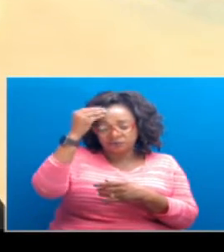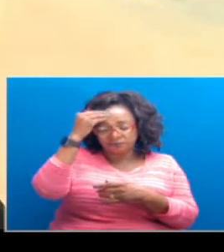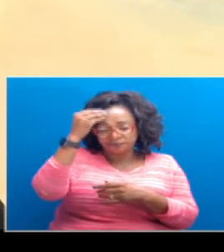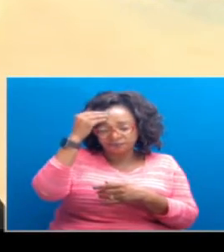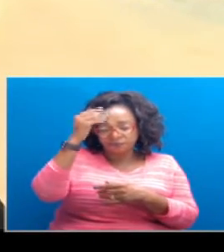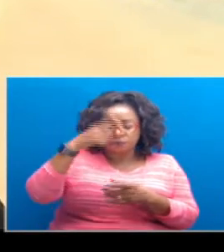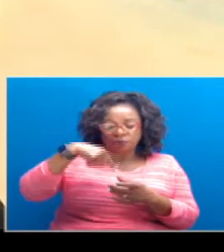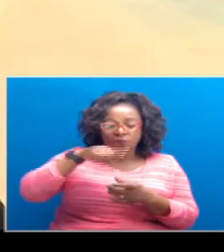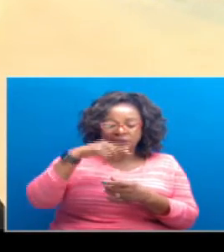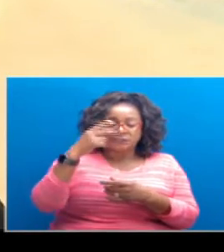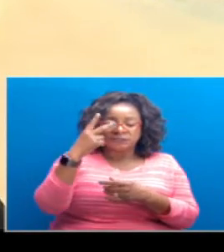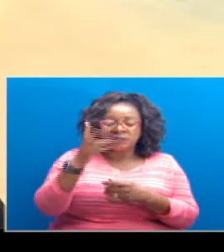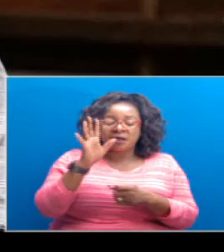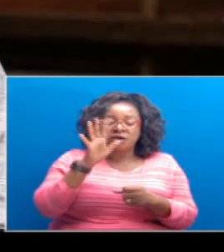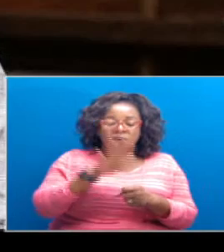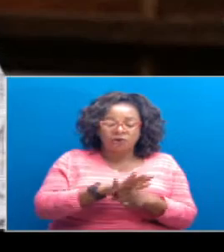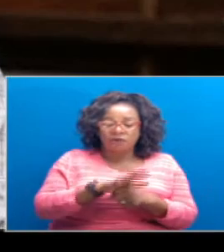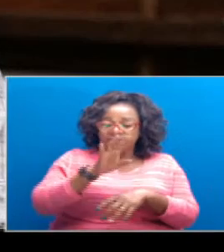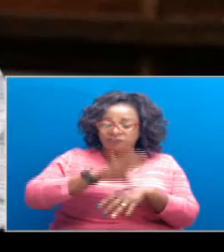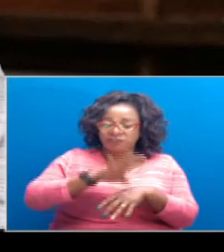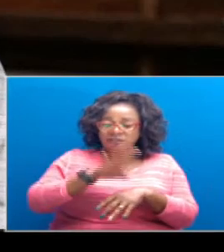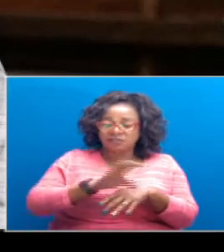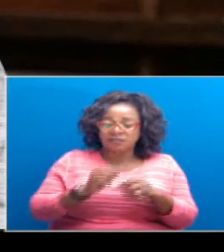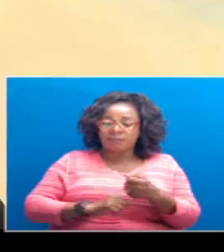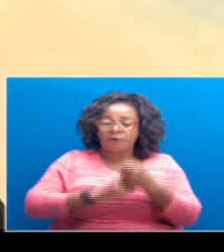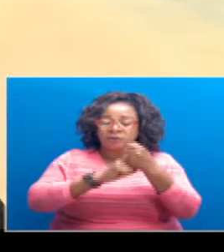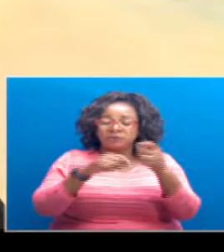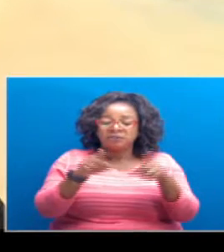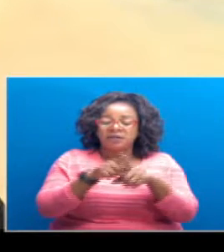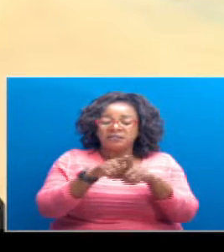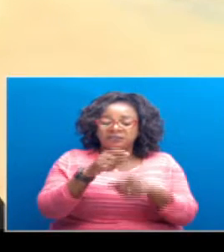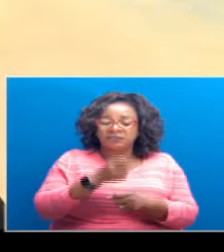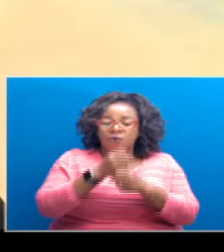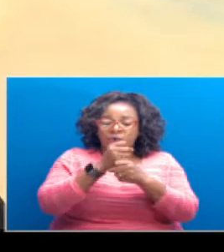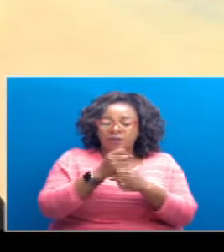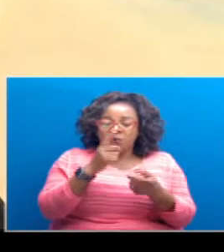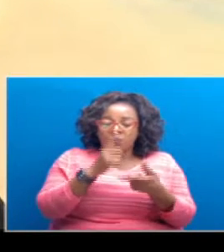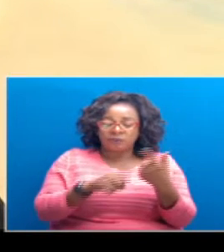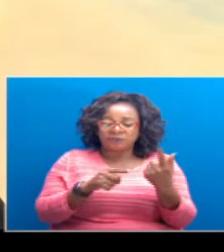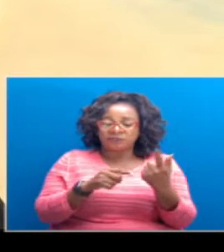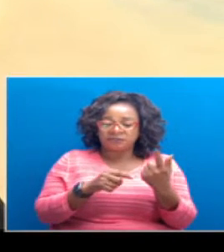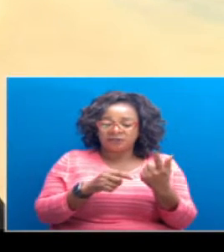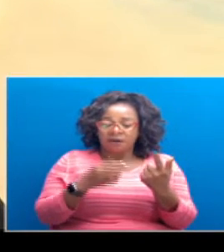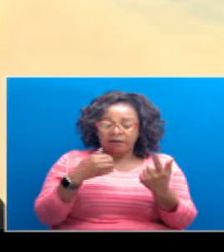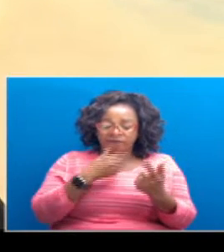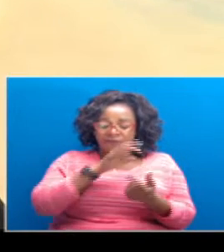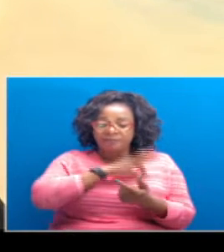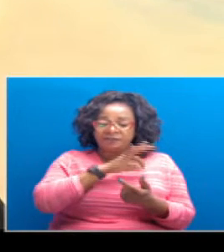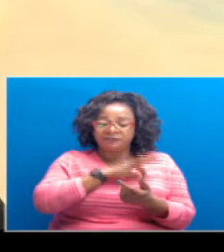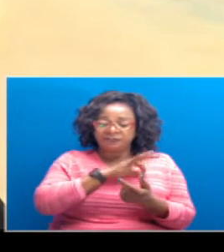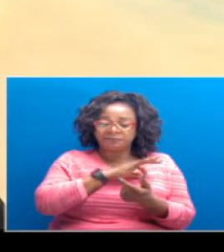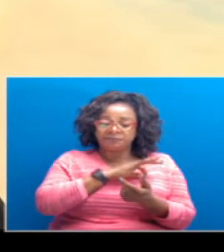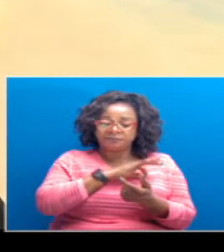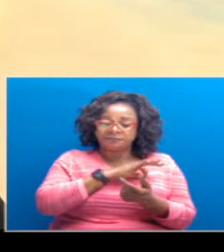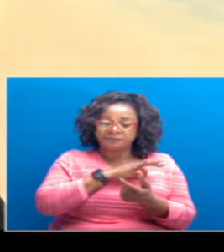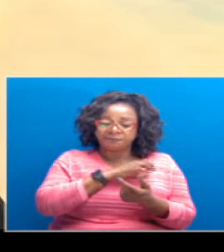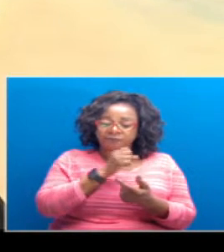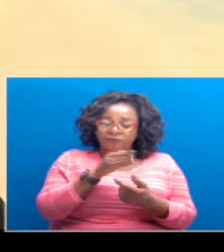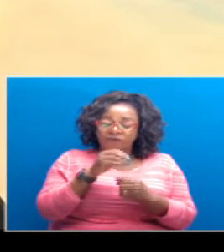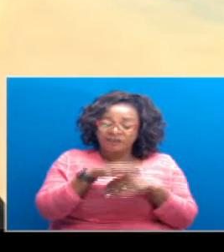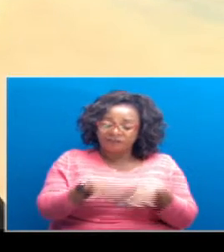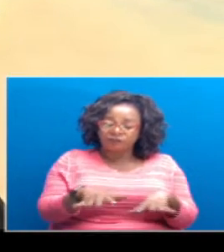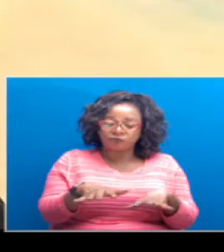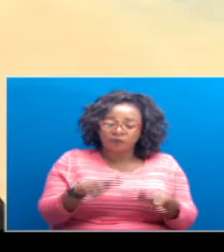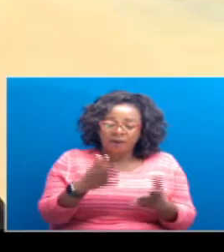see a lot of church support. As a stakeholder, what are some of the benefits you've seen of devolution,